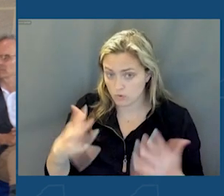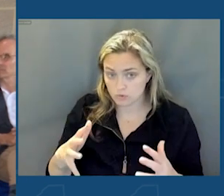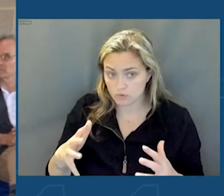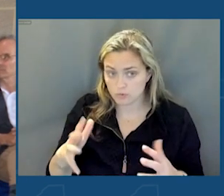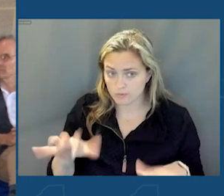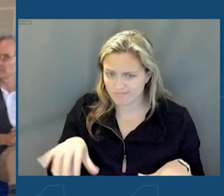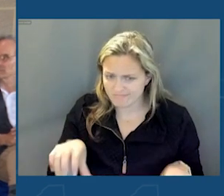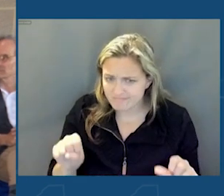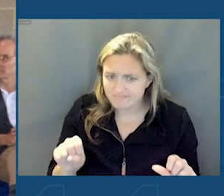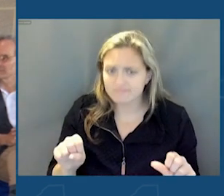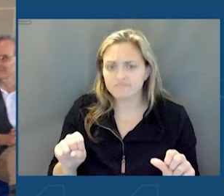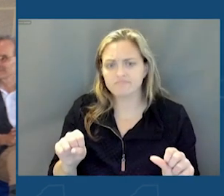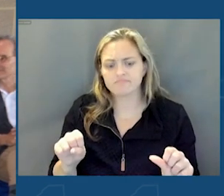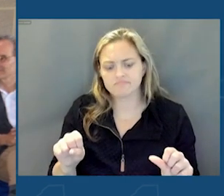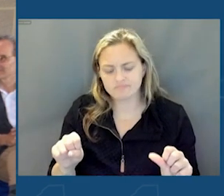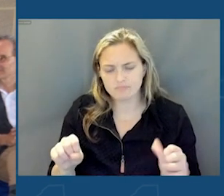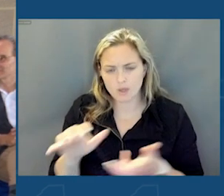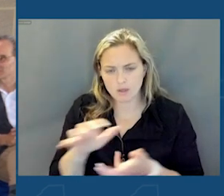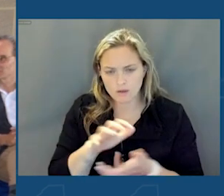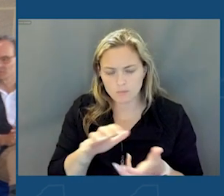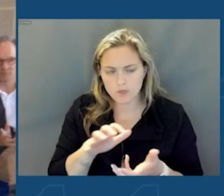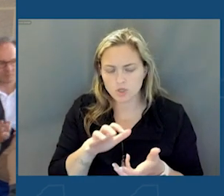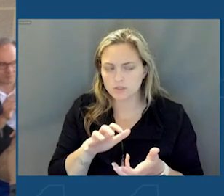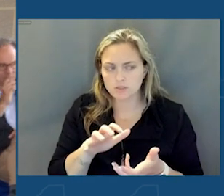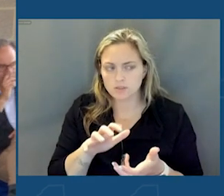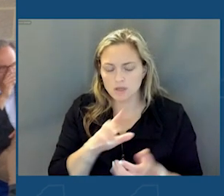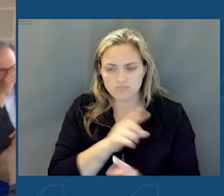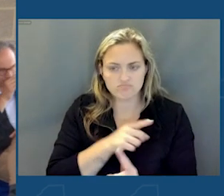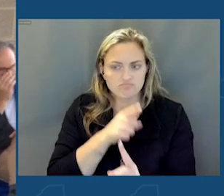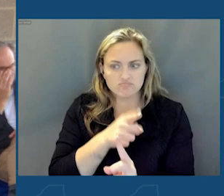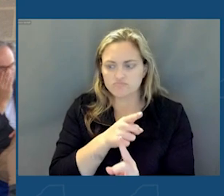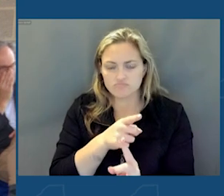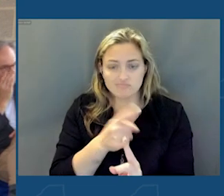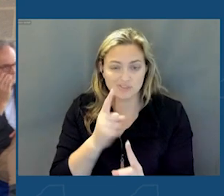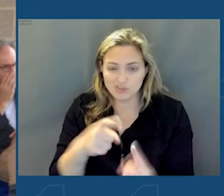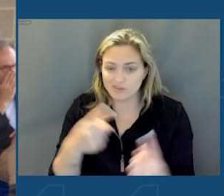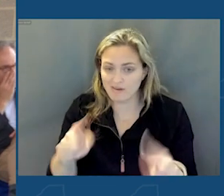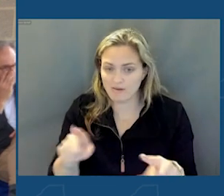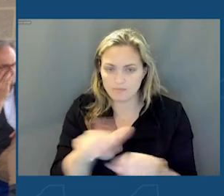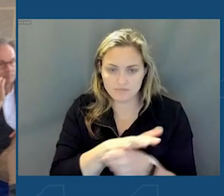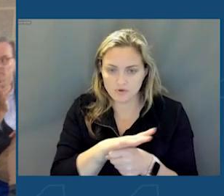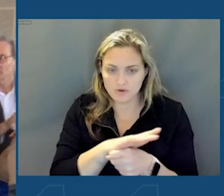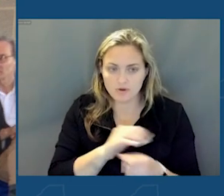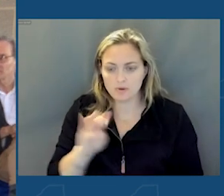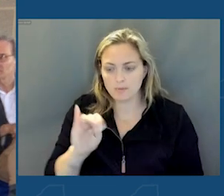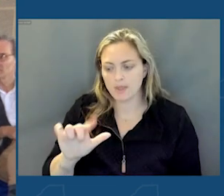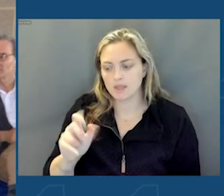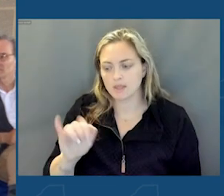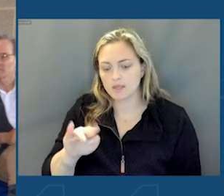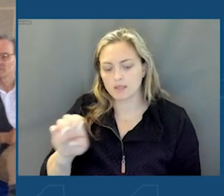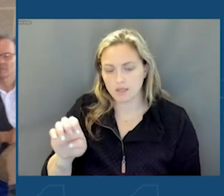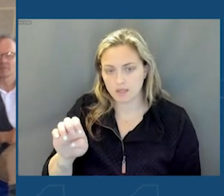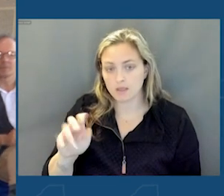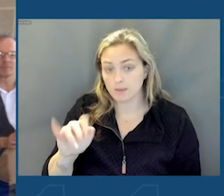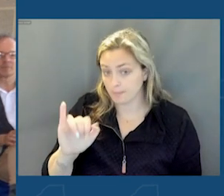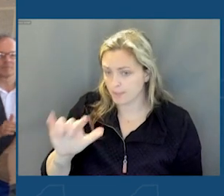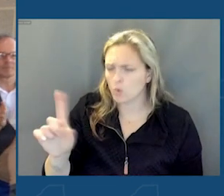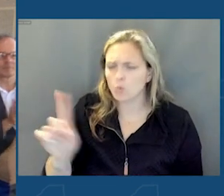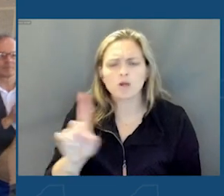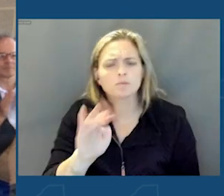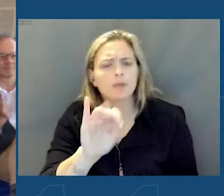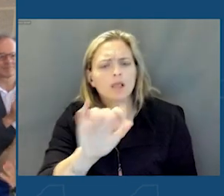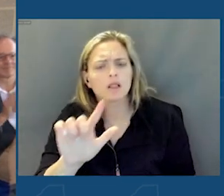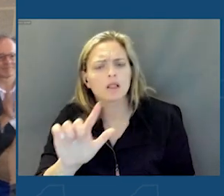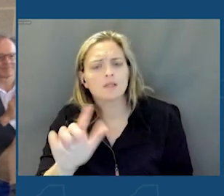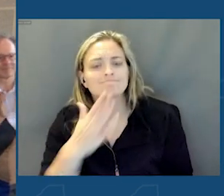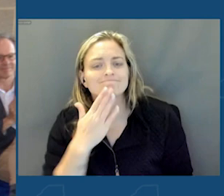a combination that was destined to serve in this great area. Bill Yale. Bill, where's Bill? Bill,